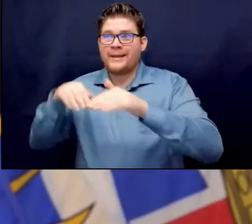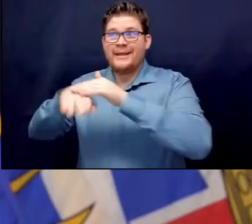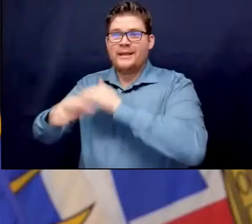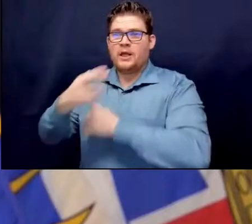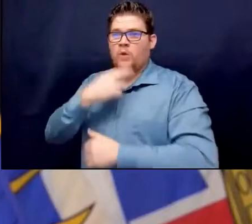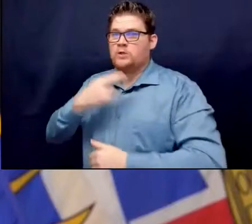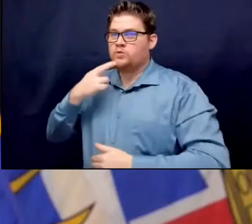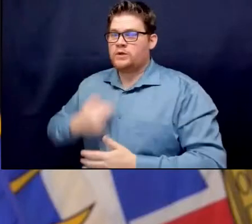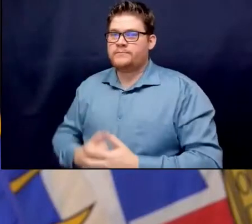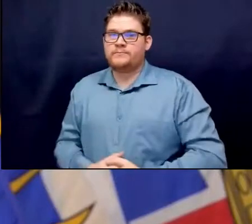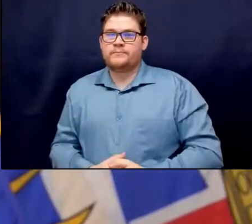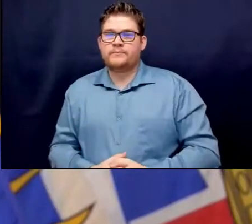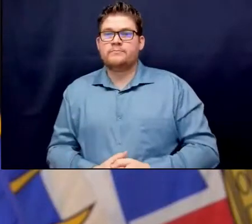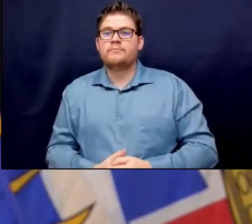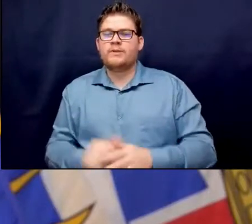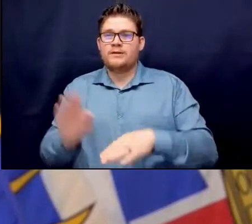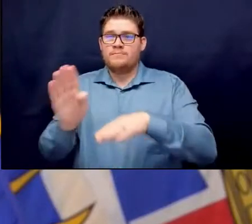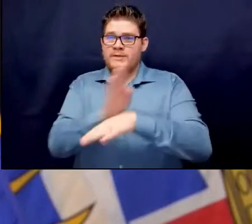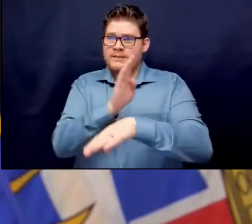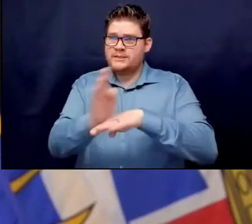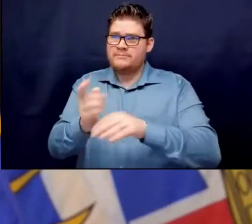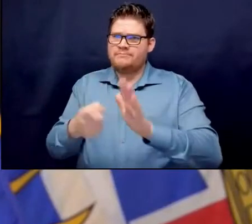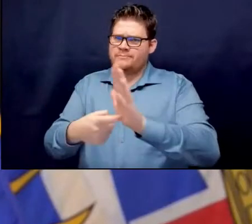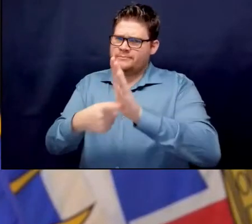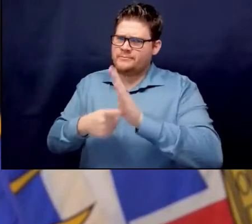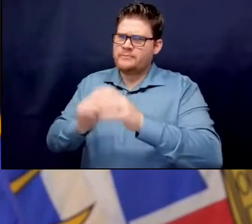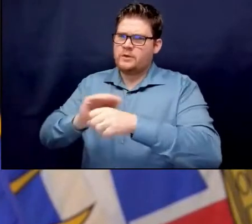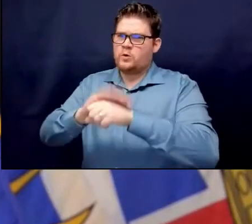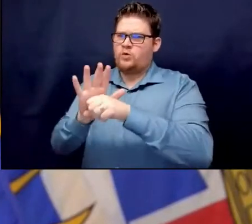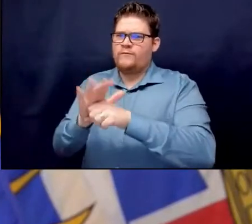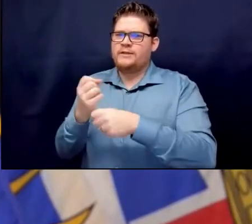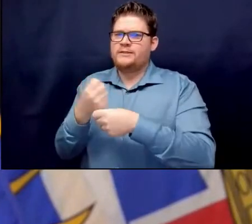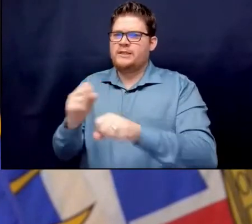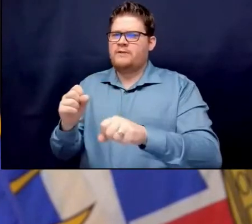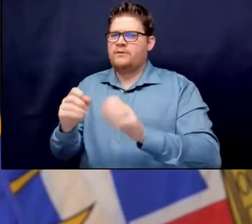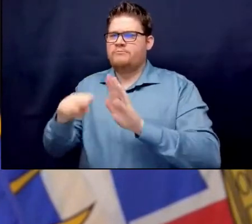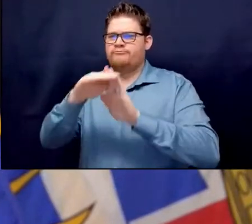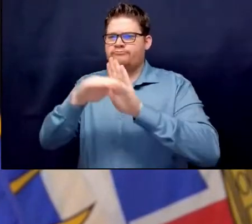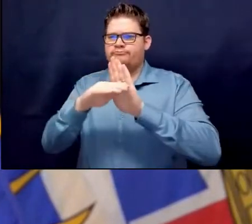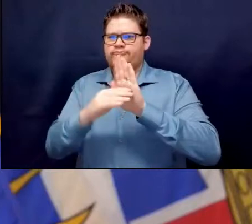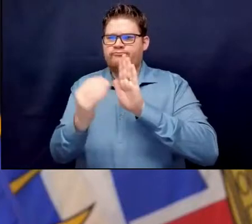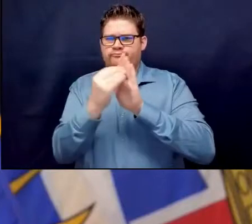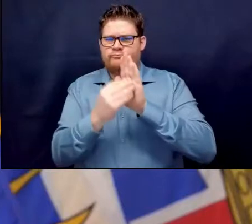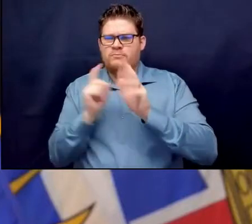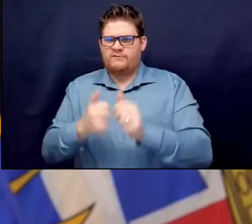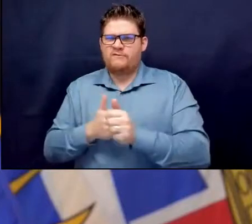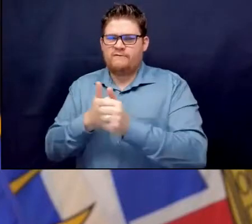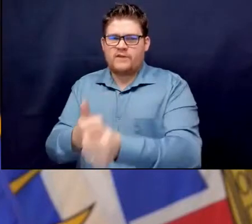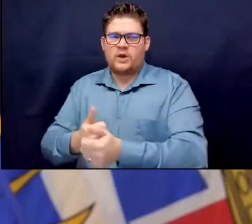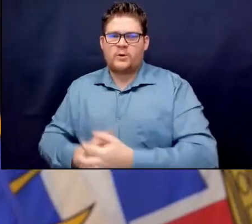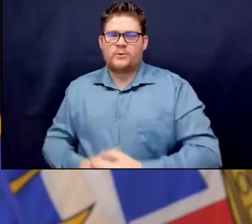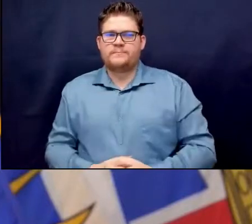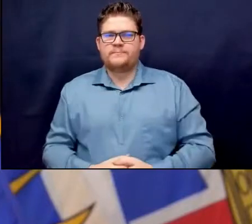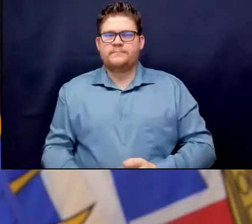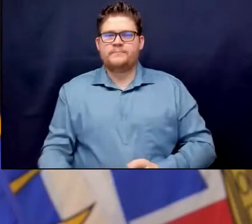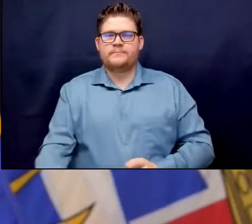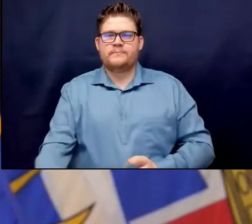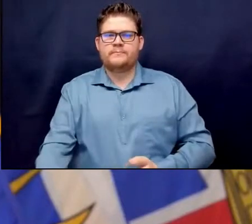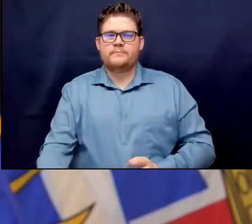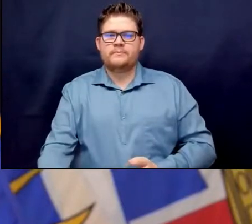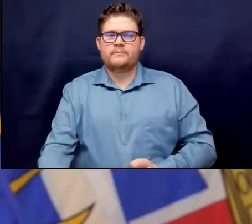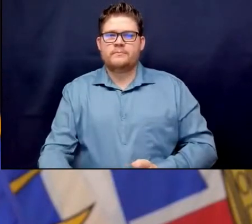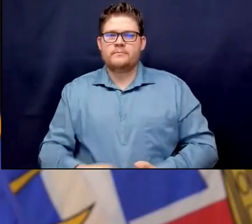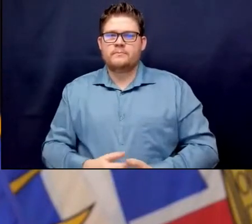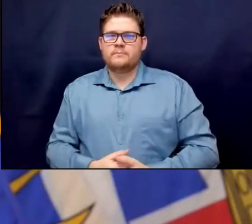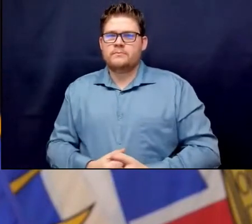If you're a close contact of somebody who you know has COVID, you need to self-monitor and limit your interactions. Wear a